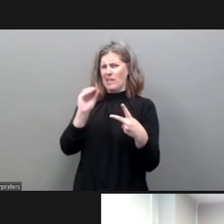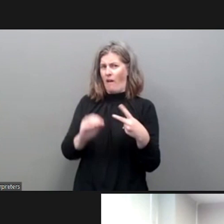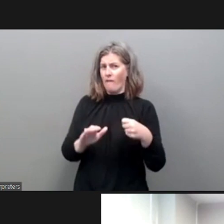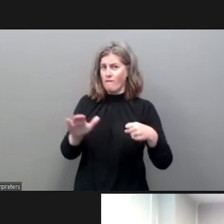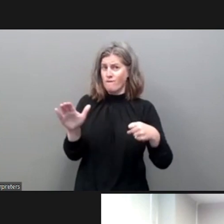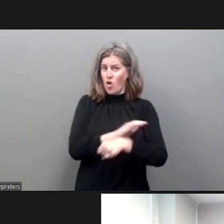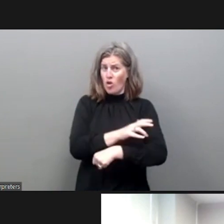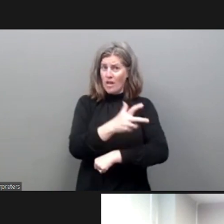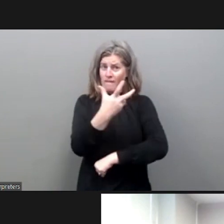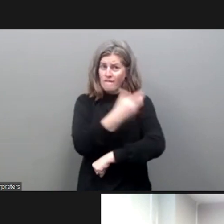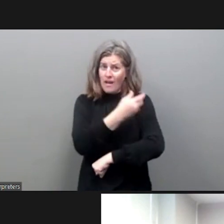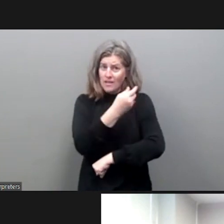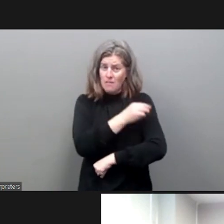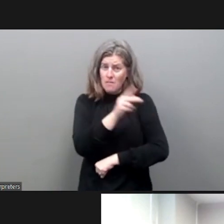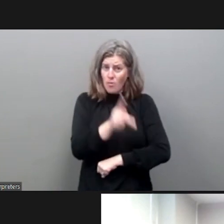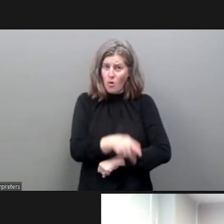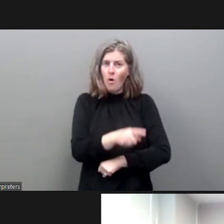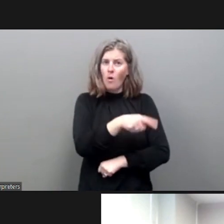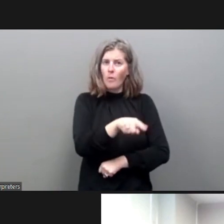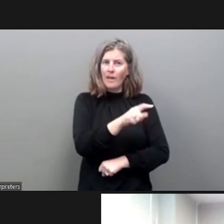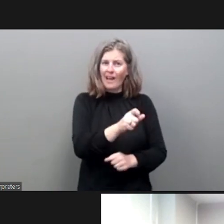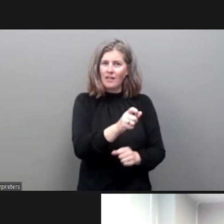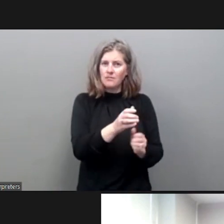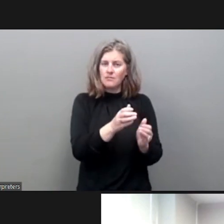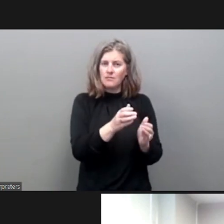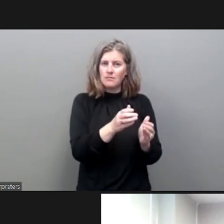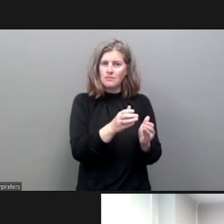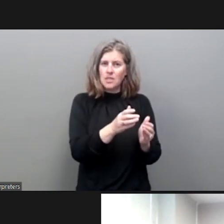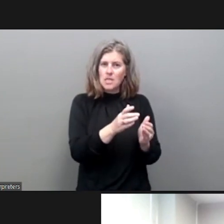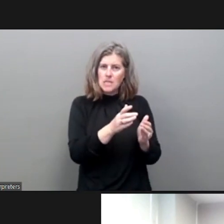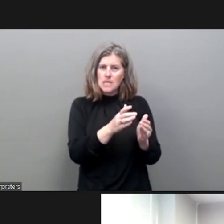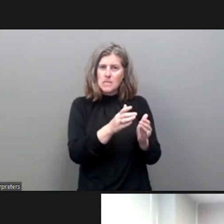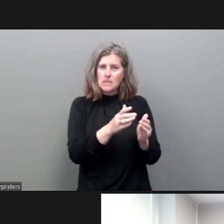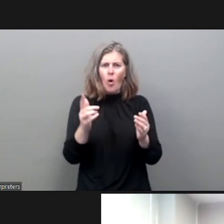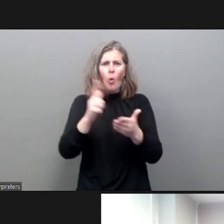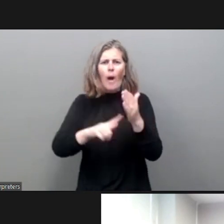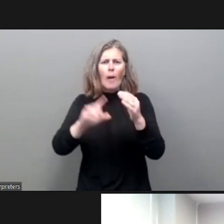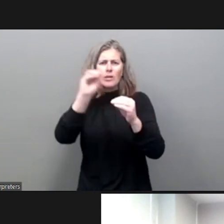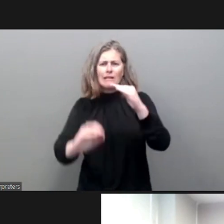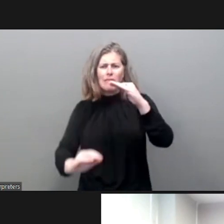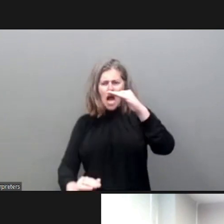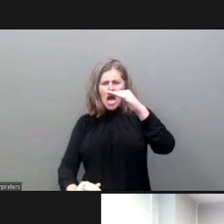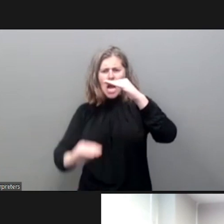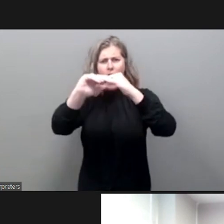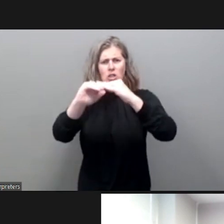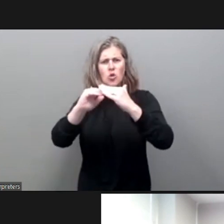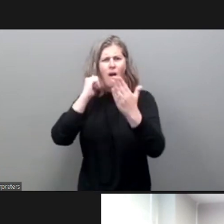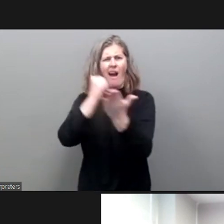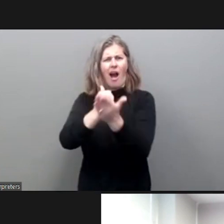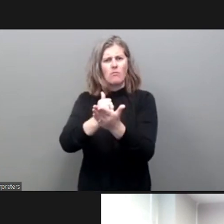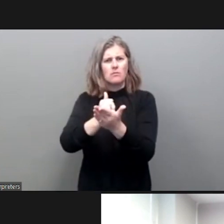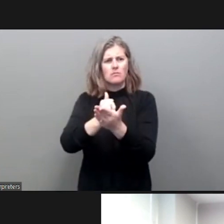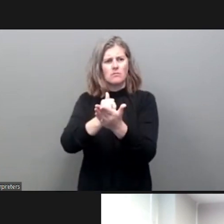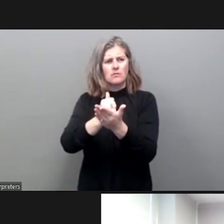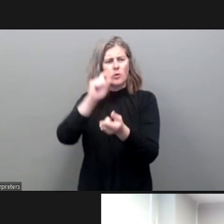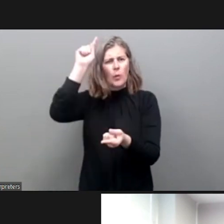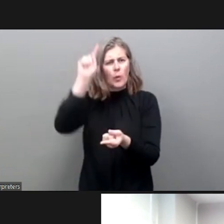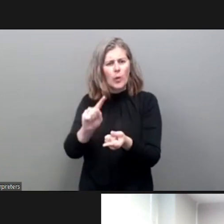vaccinated people we could get to make a real difference in turning this crisis around?